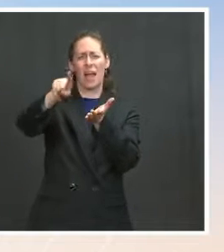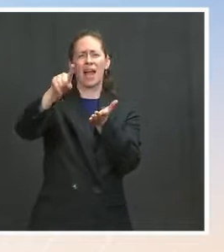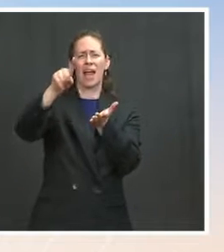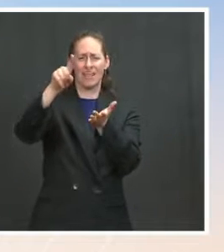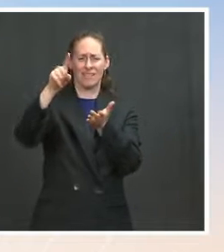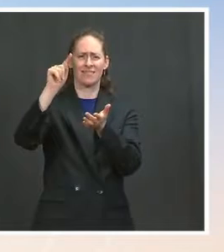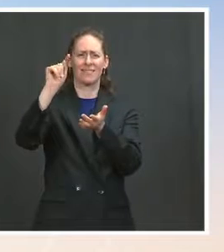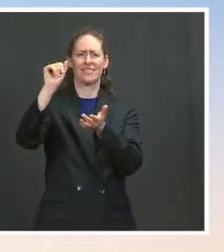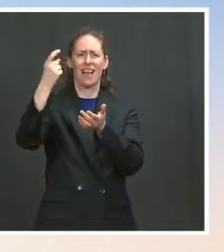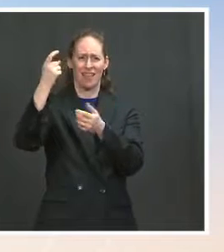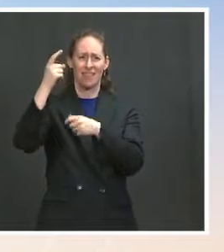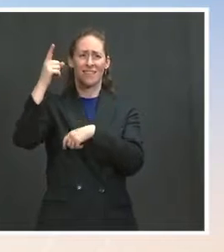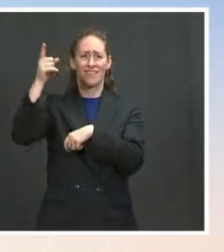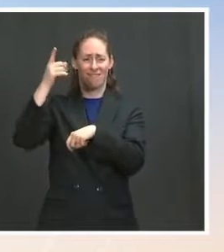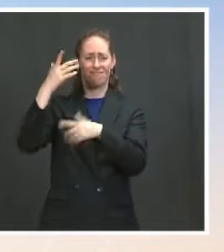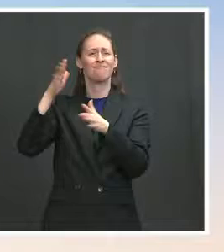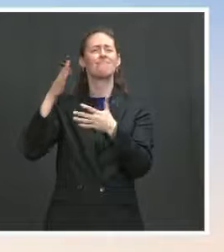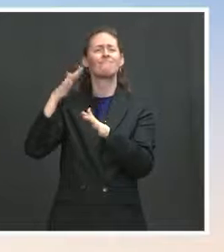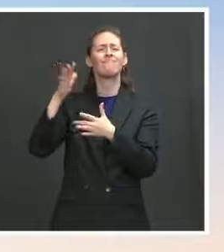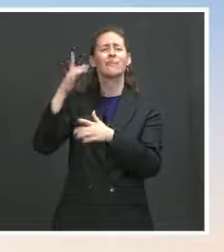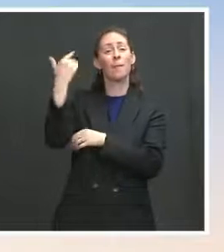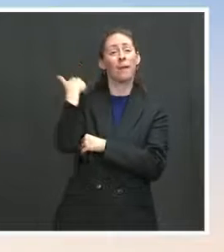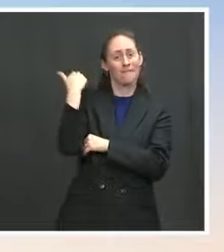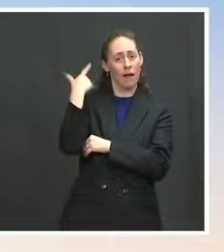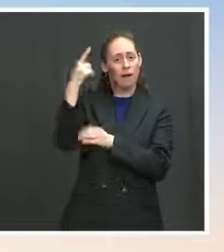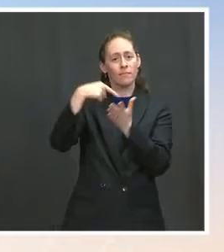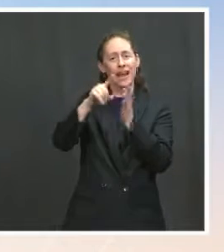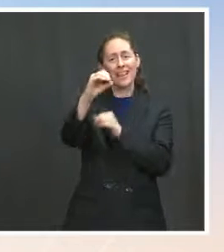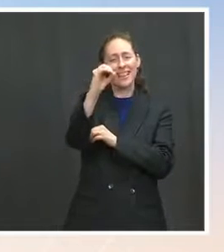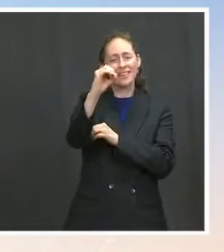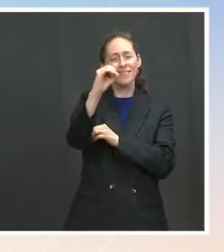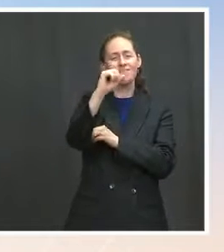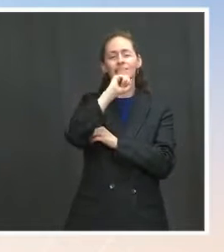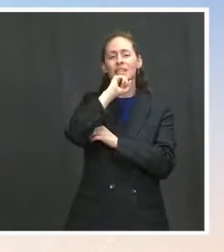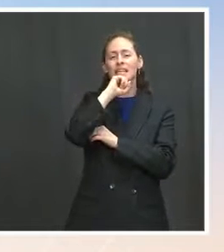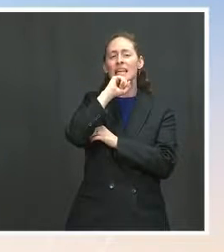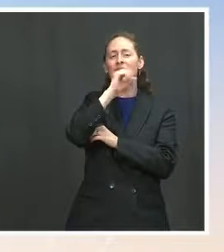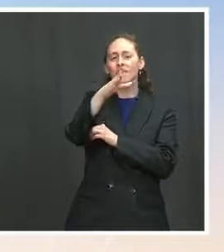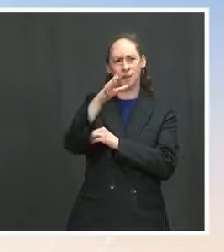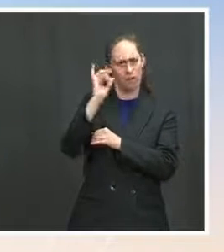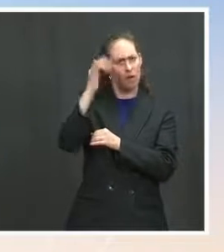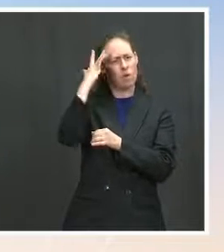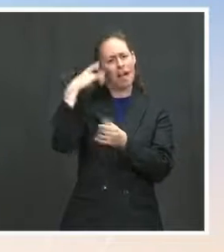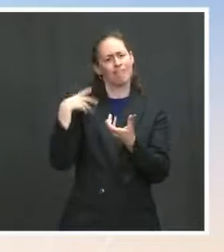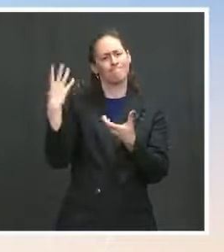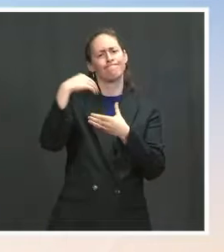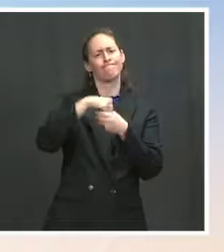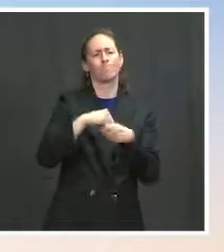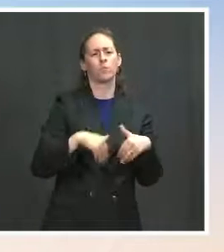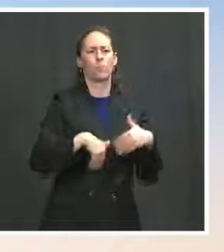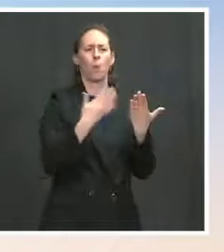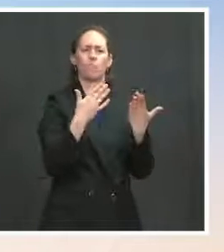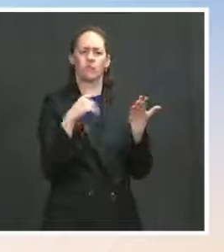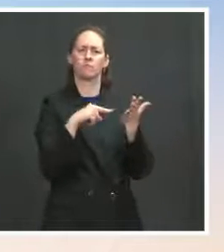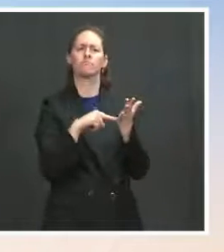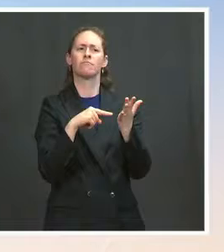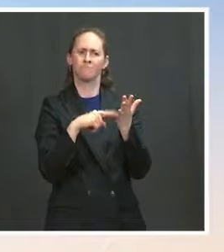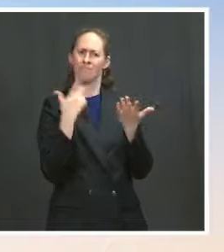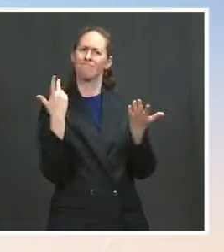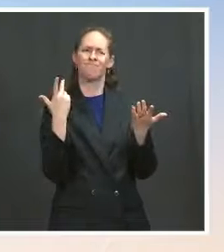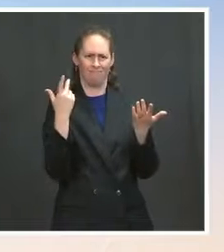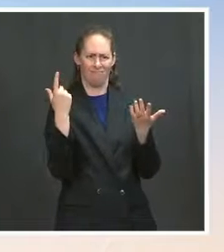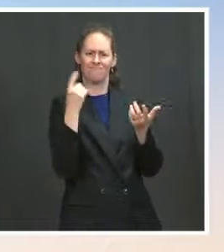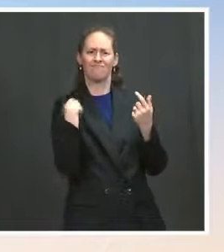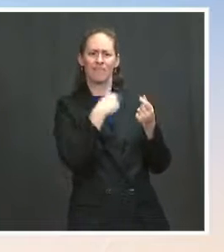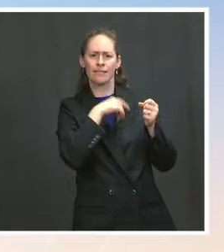taxes over the last several years. That was why it was in his proposal as a pay-for, and certainly a range of members, including progressives,